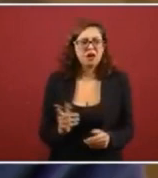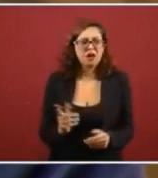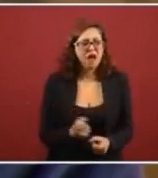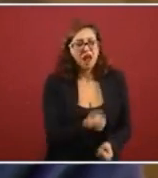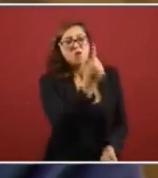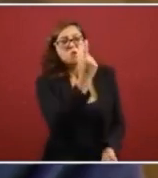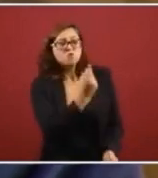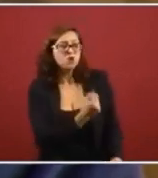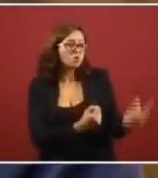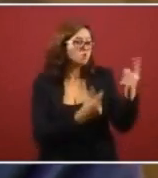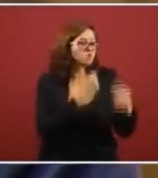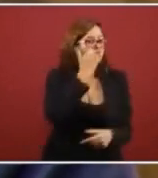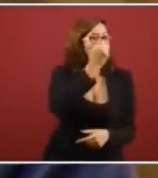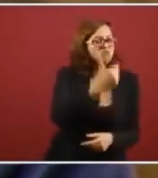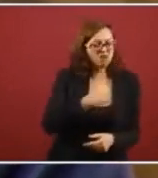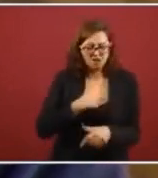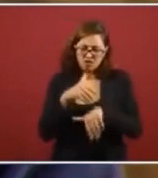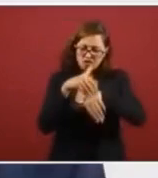want to